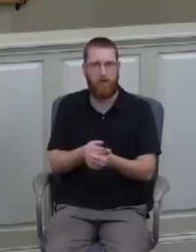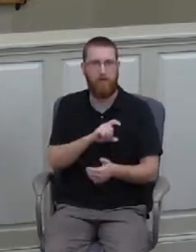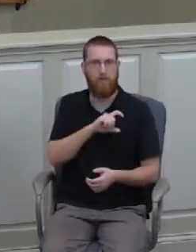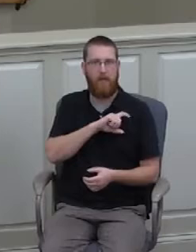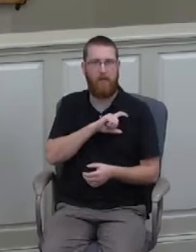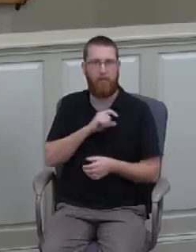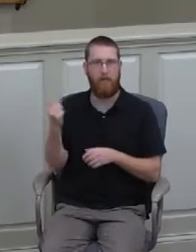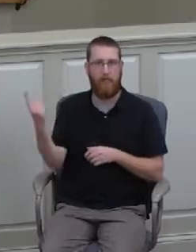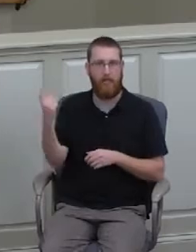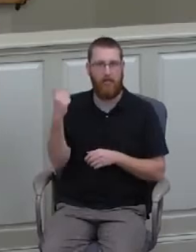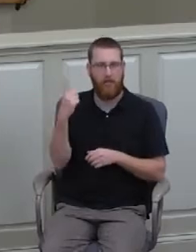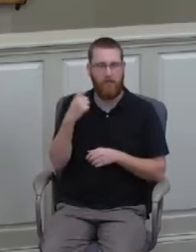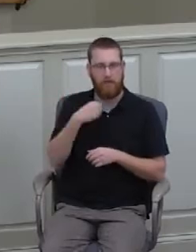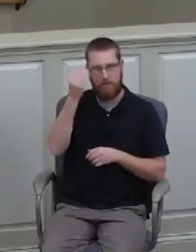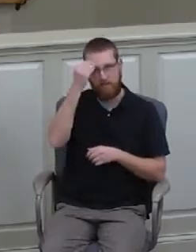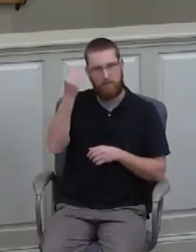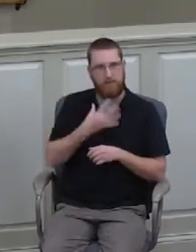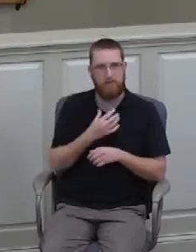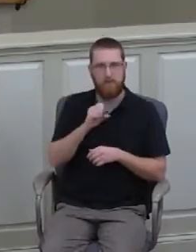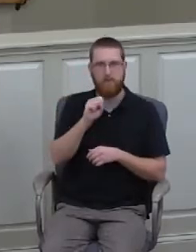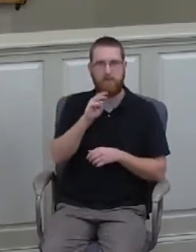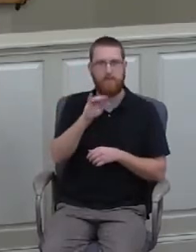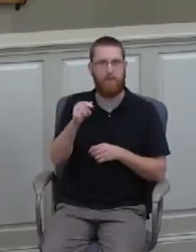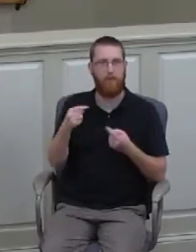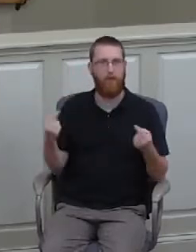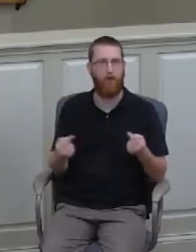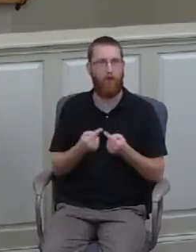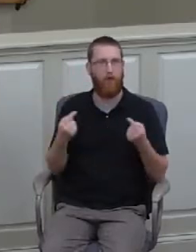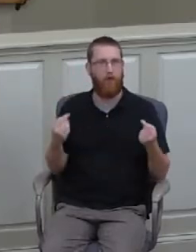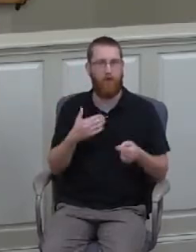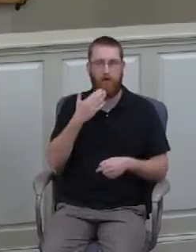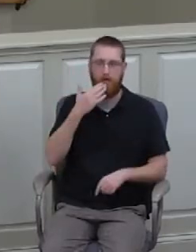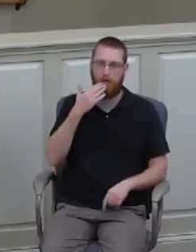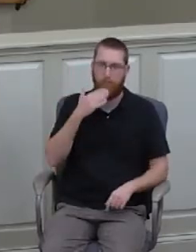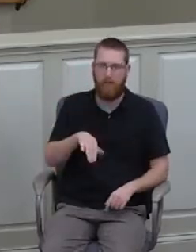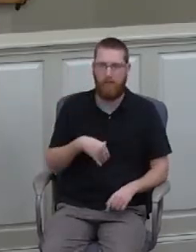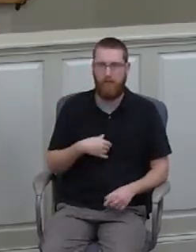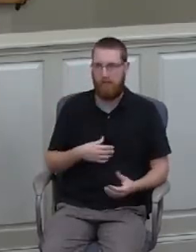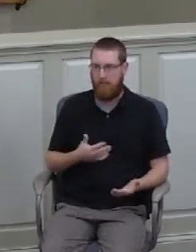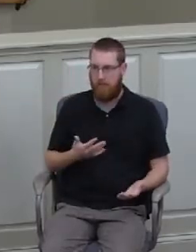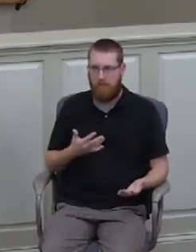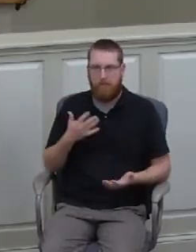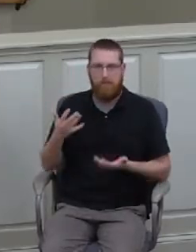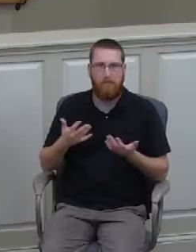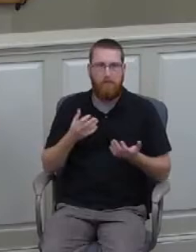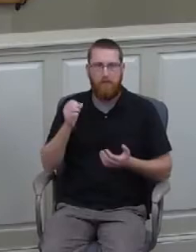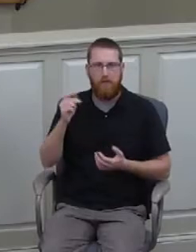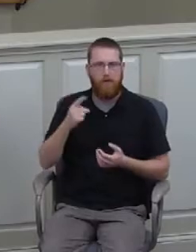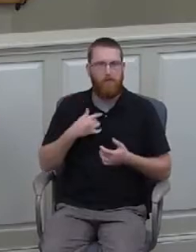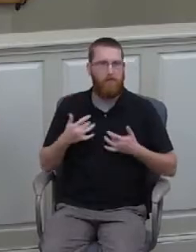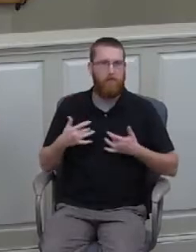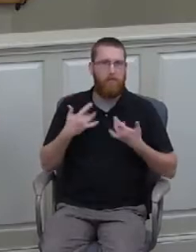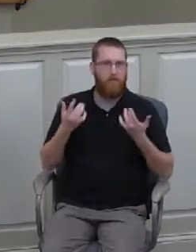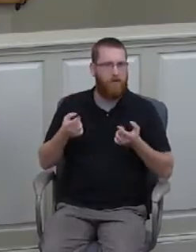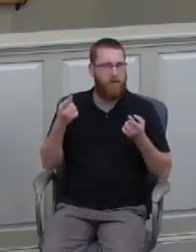running up to me. He said, "Man, Sammy's hurt bad." And I'm like, "Oh, shoot, what's going on?" You know, that's the worst. That's the last thing